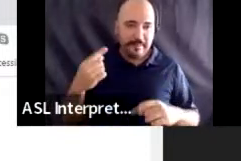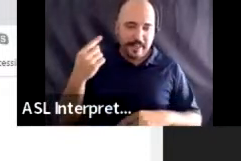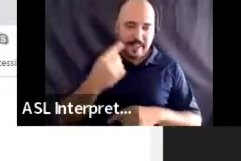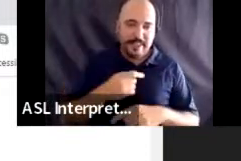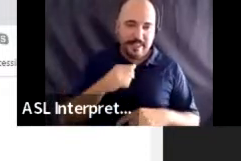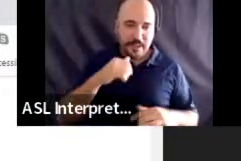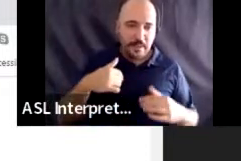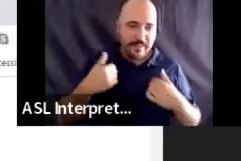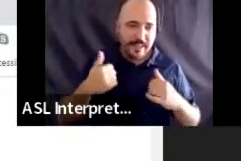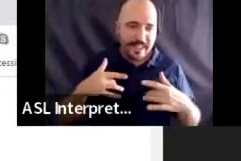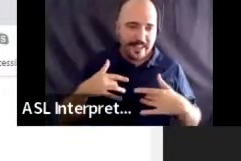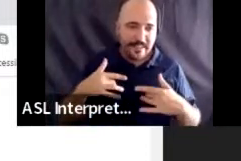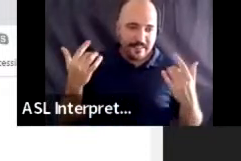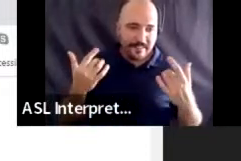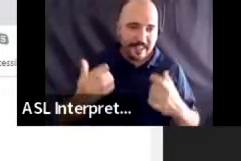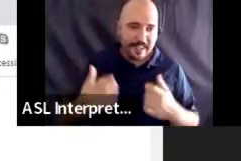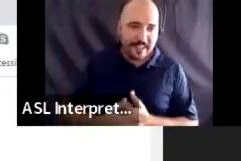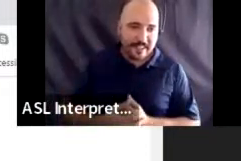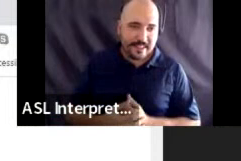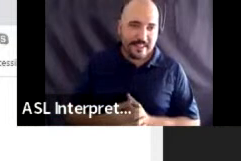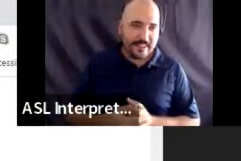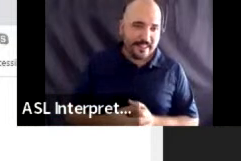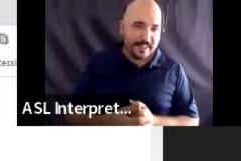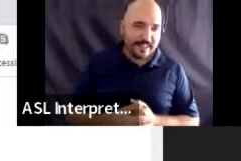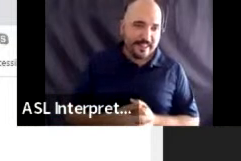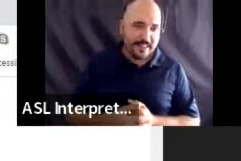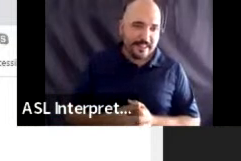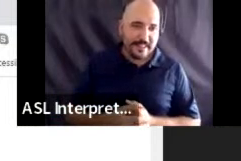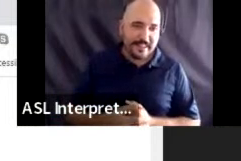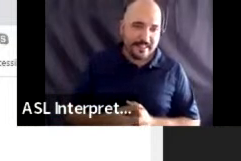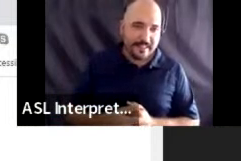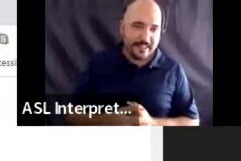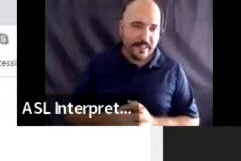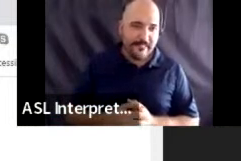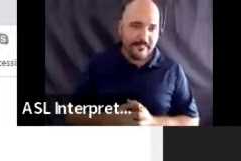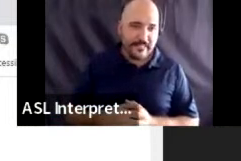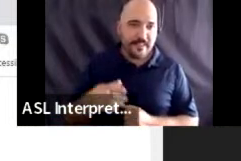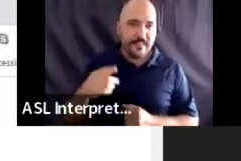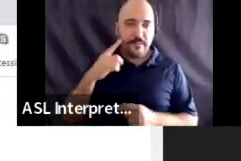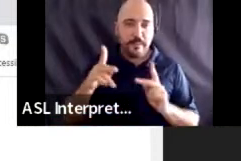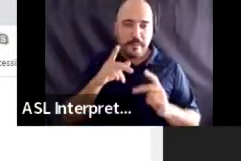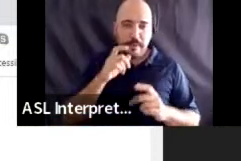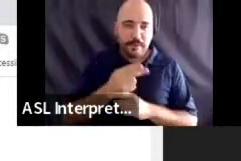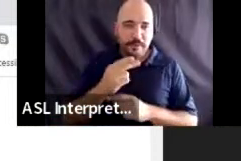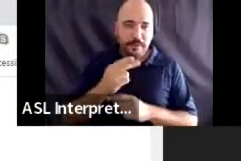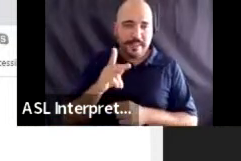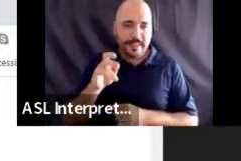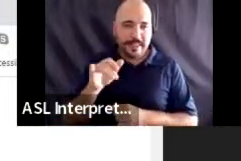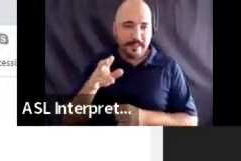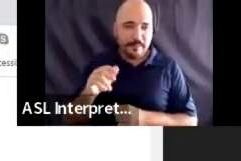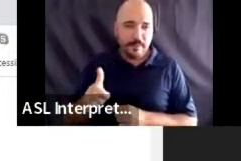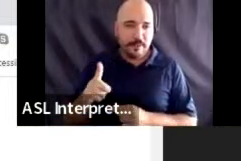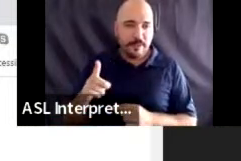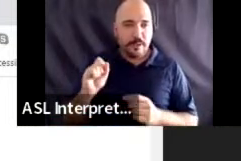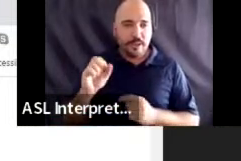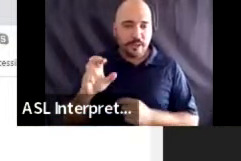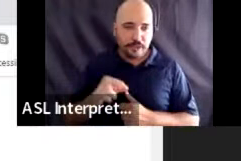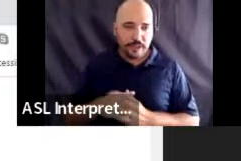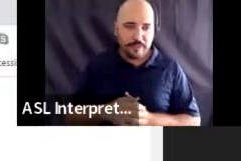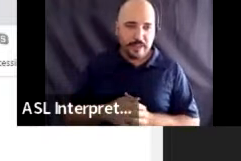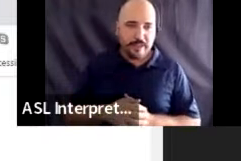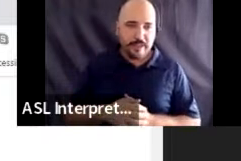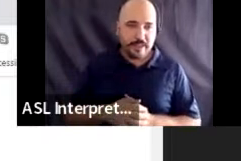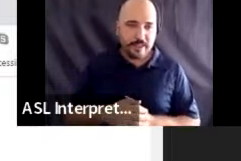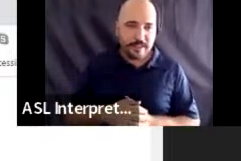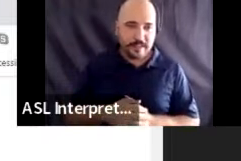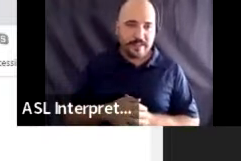events. So so that's just to clean up that experience more for folks who are using a keyboard or a screen reader. So